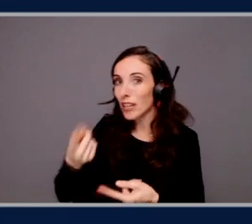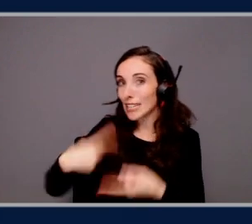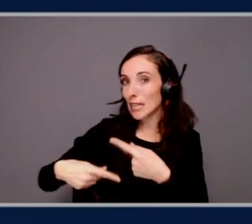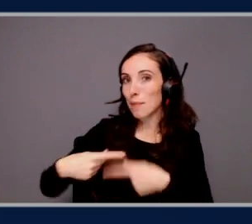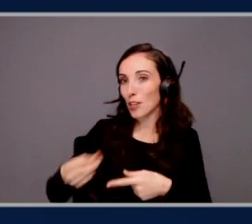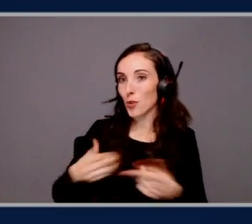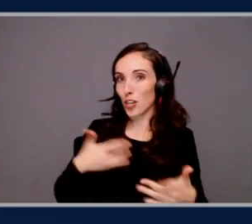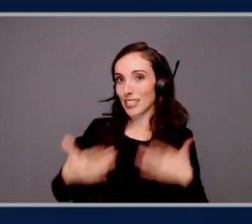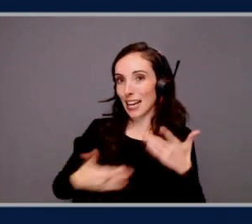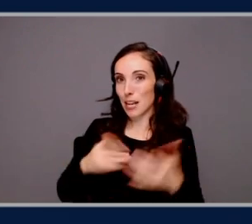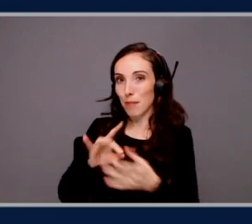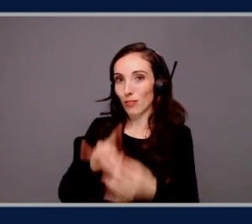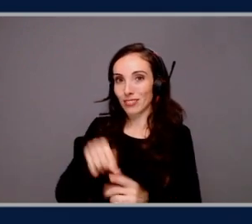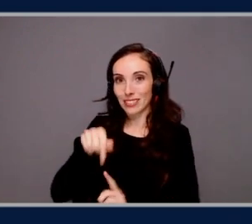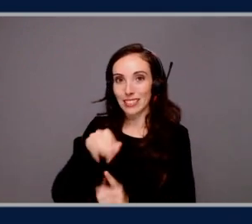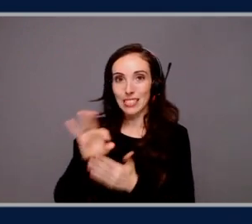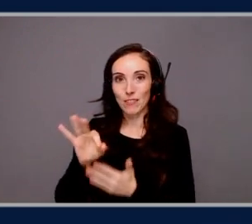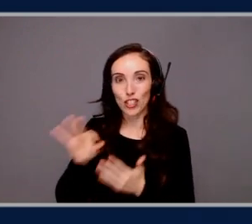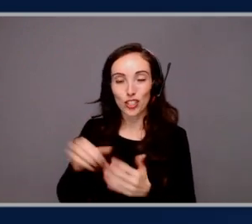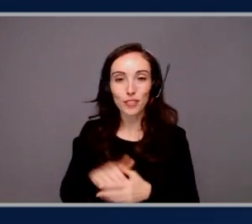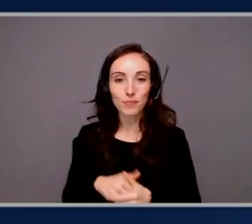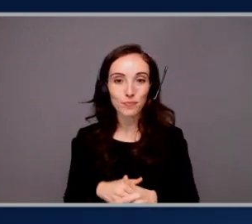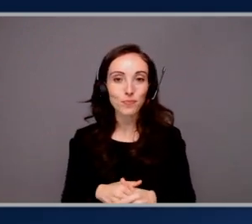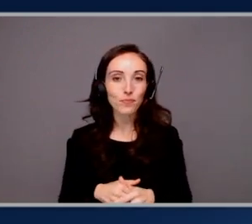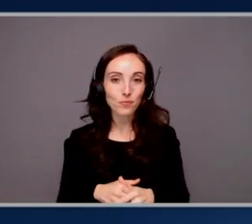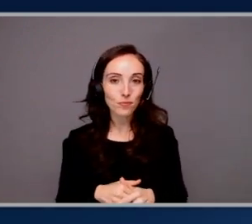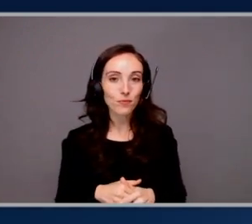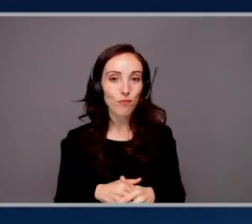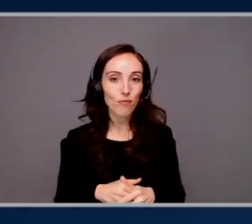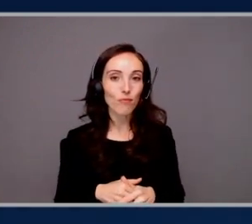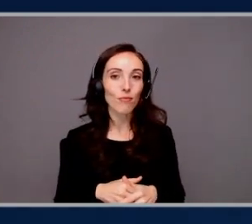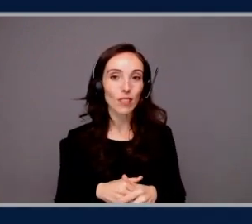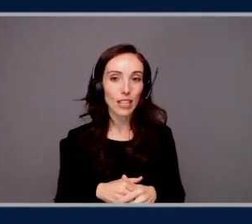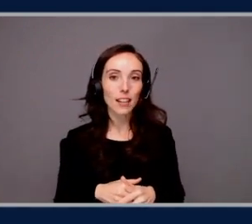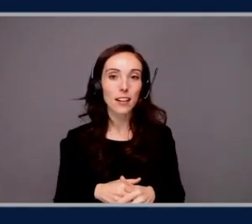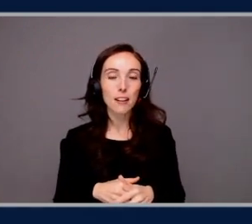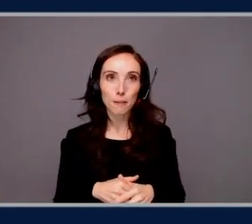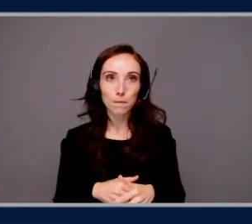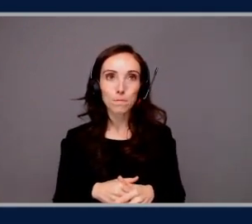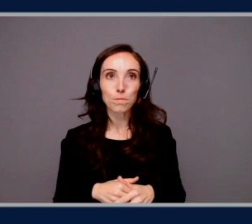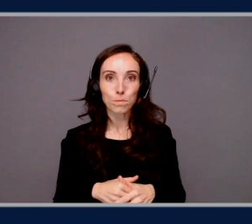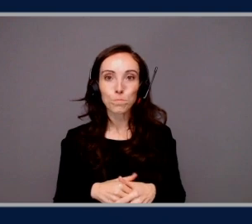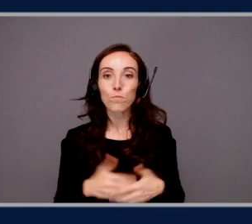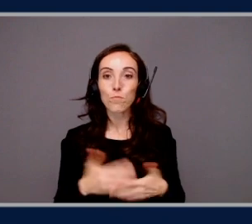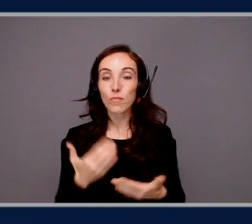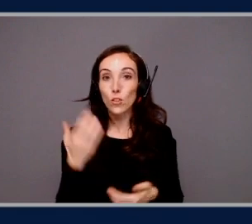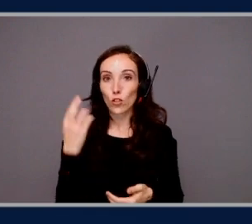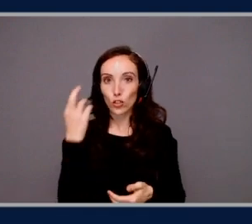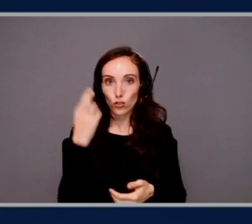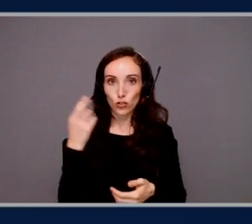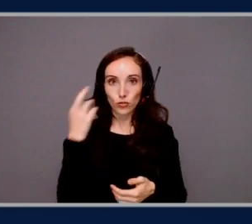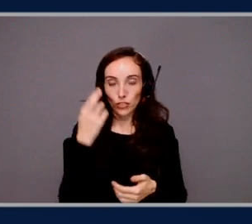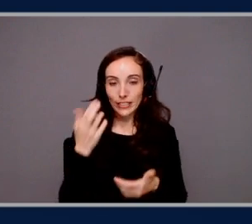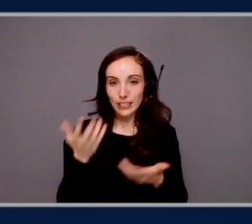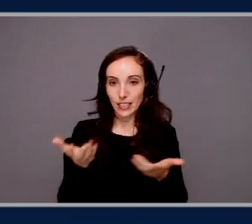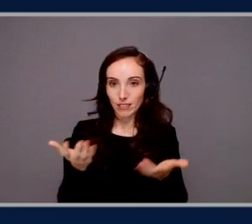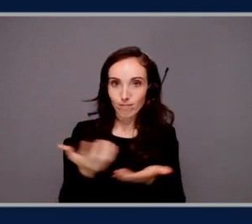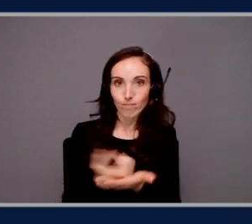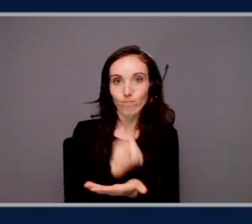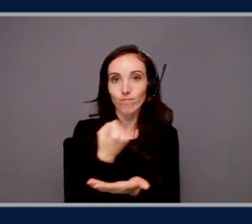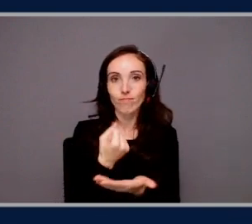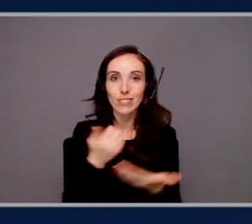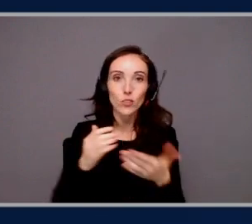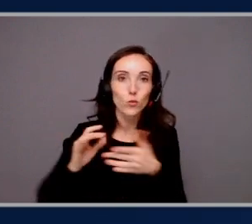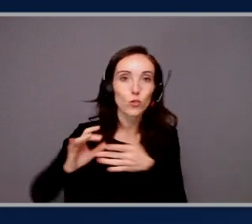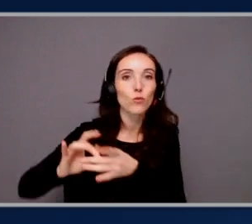this feature? There is the vision here is to unify all the data. There